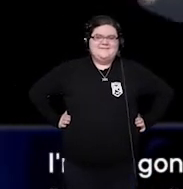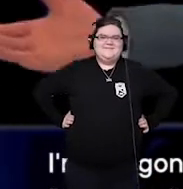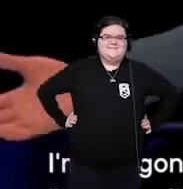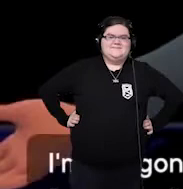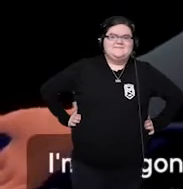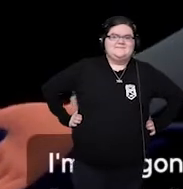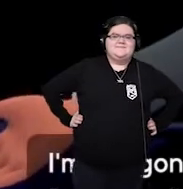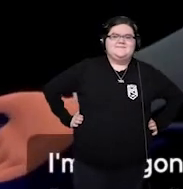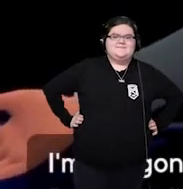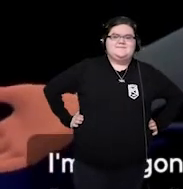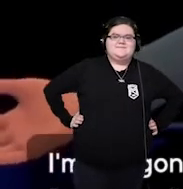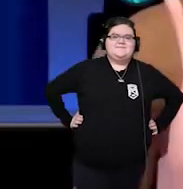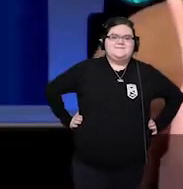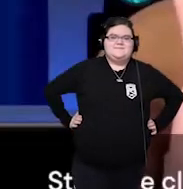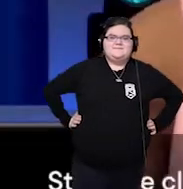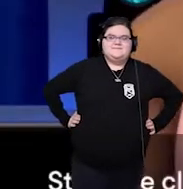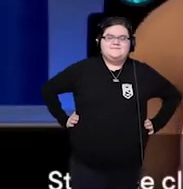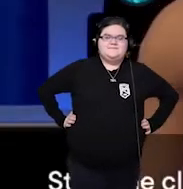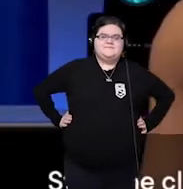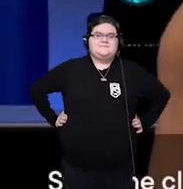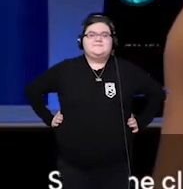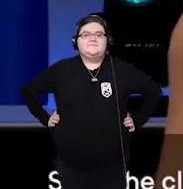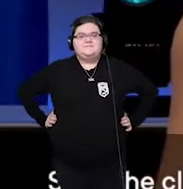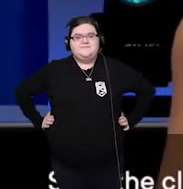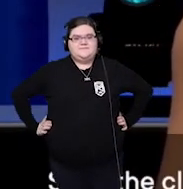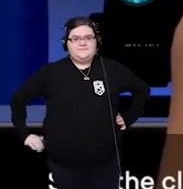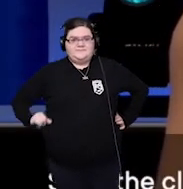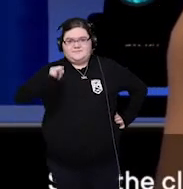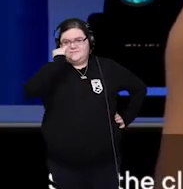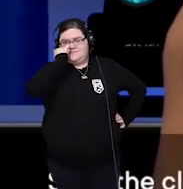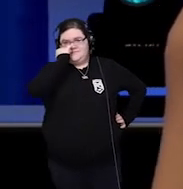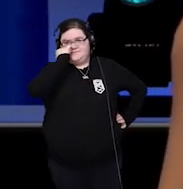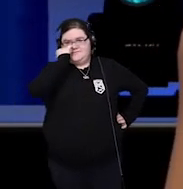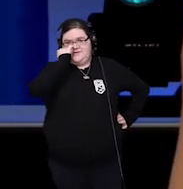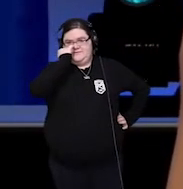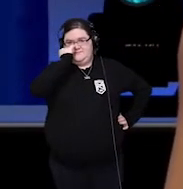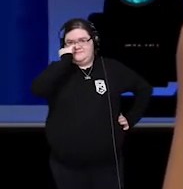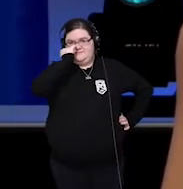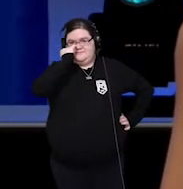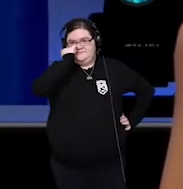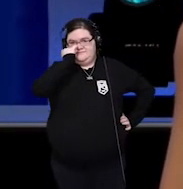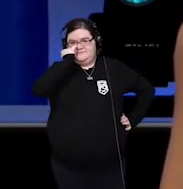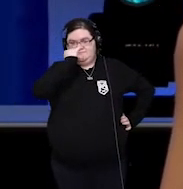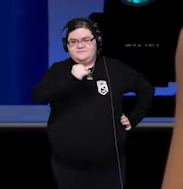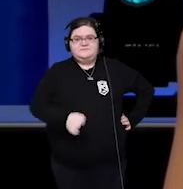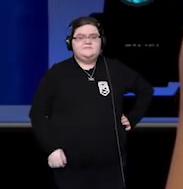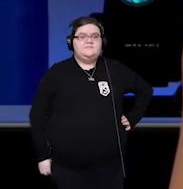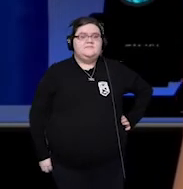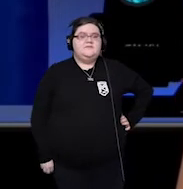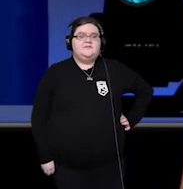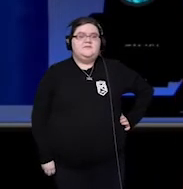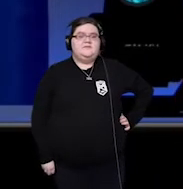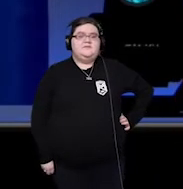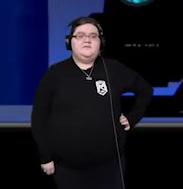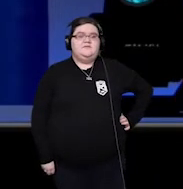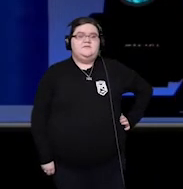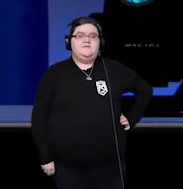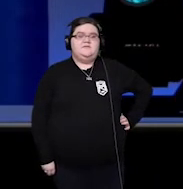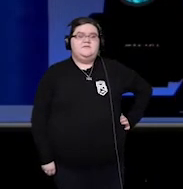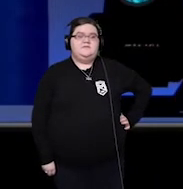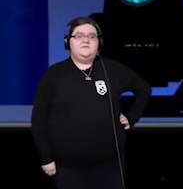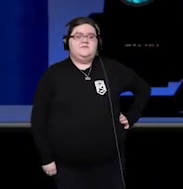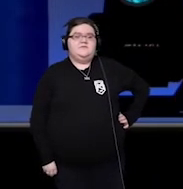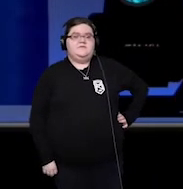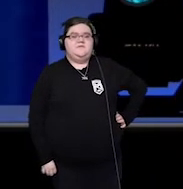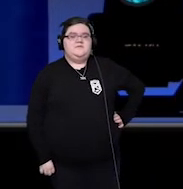do, I'll need another one. Oh. Start the clock. They only get 75 seconds. Yep. Yeah, Miles ain't got it in a locker. Boy Scouts are famous